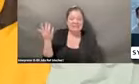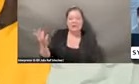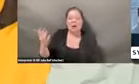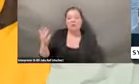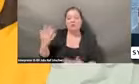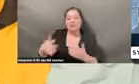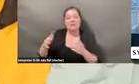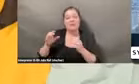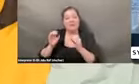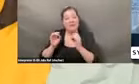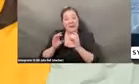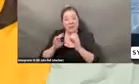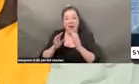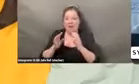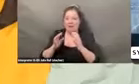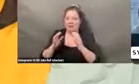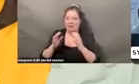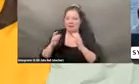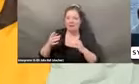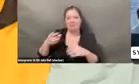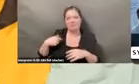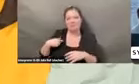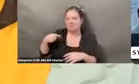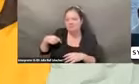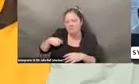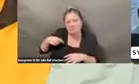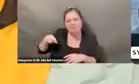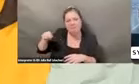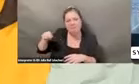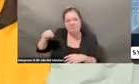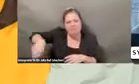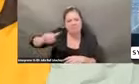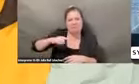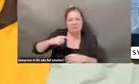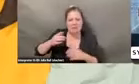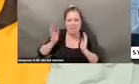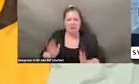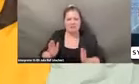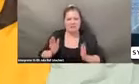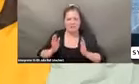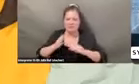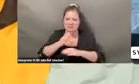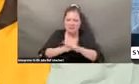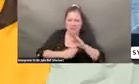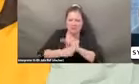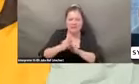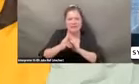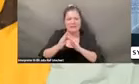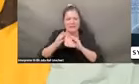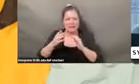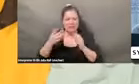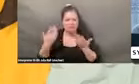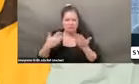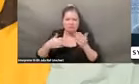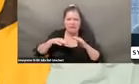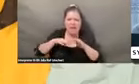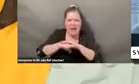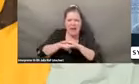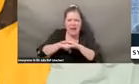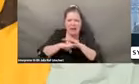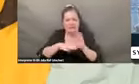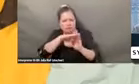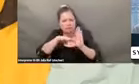by wanting the user to exactly know the web accessibility terms, or exactly know if the problem they met